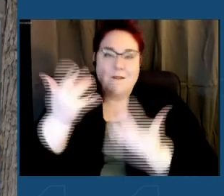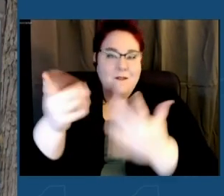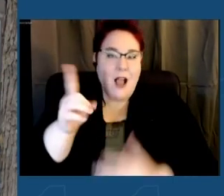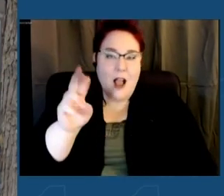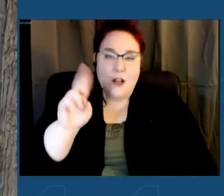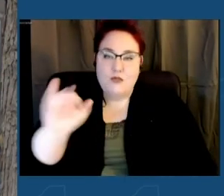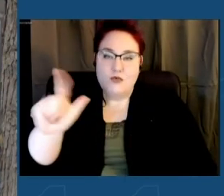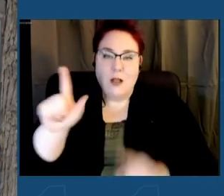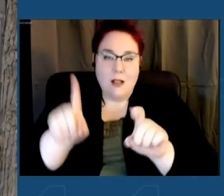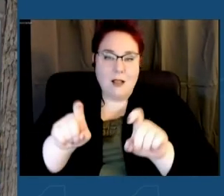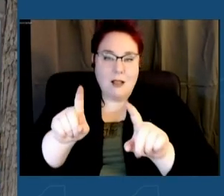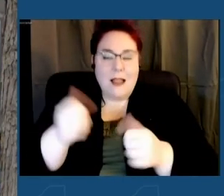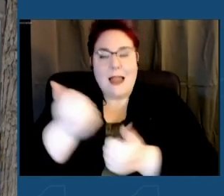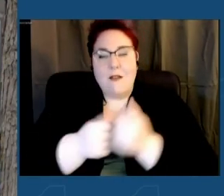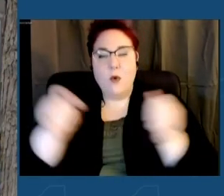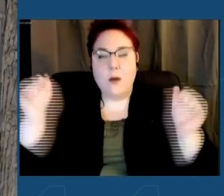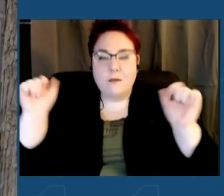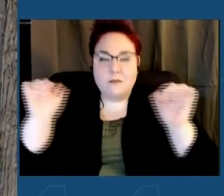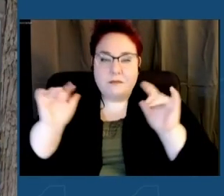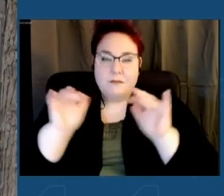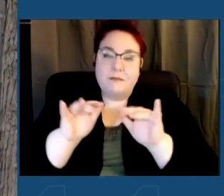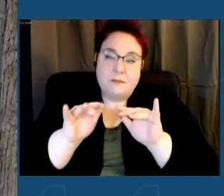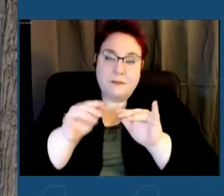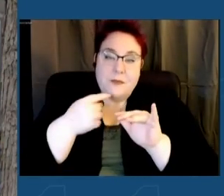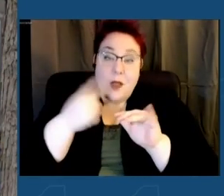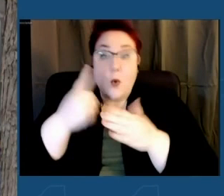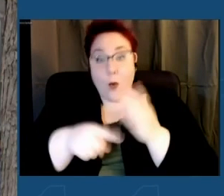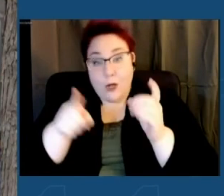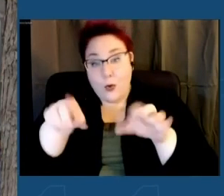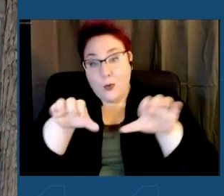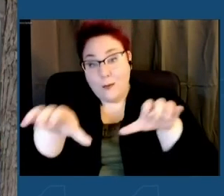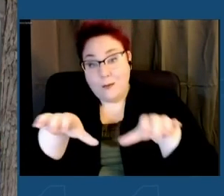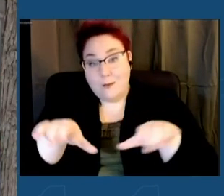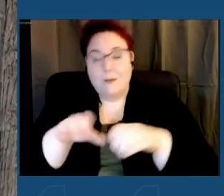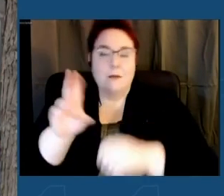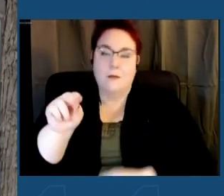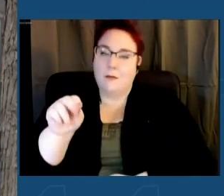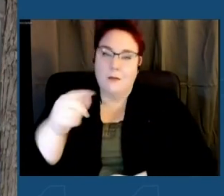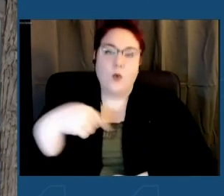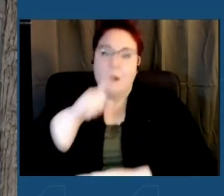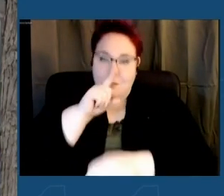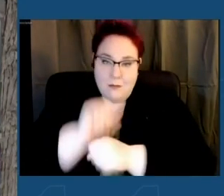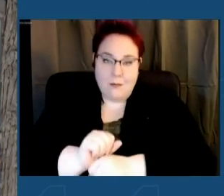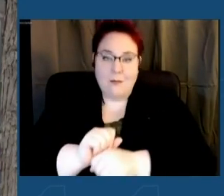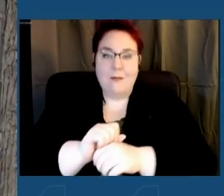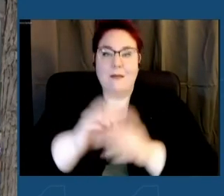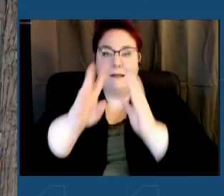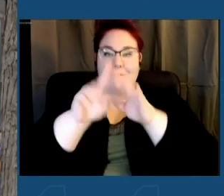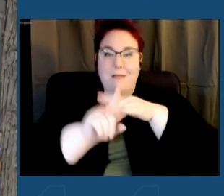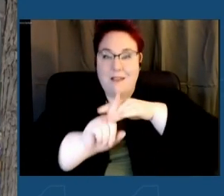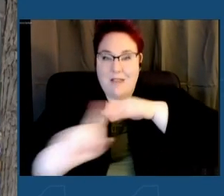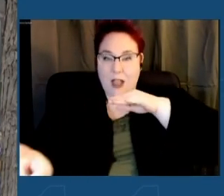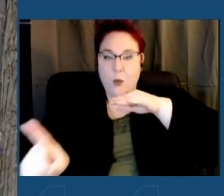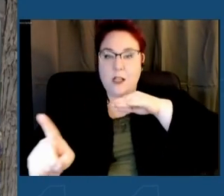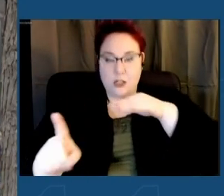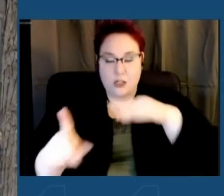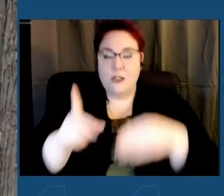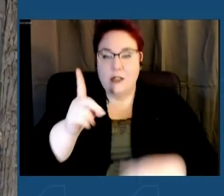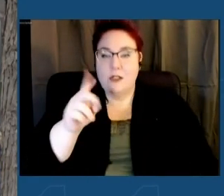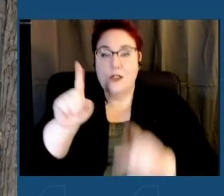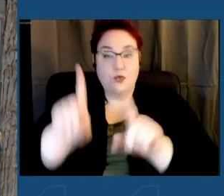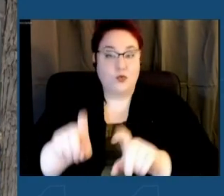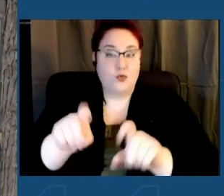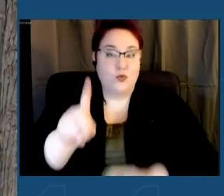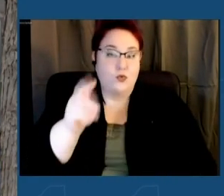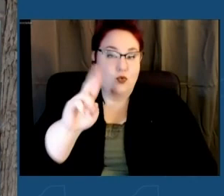corridor and were told what to do if there were a fire. We did evacuation drills where people actually evacuated the